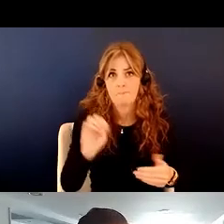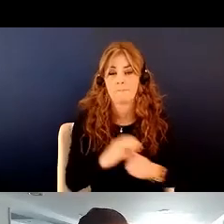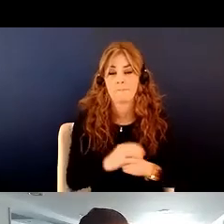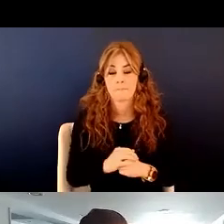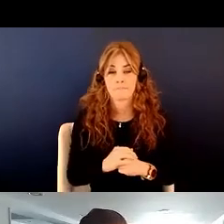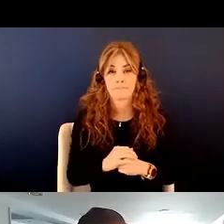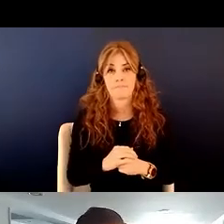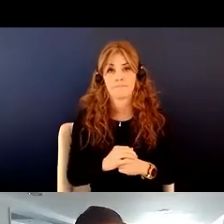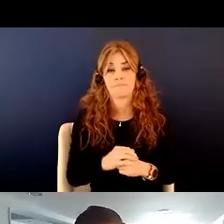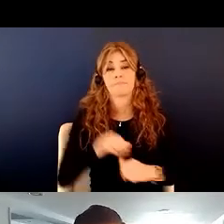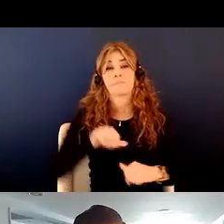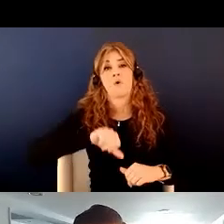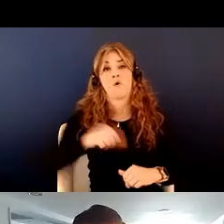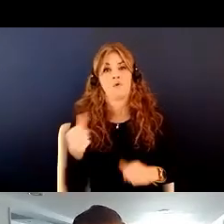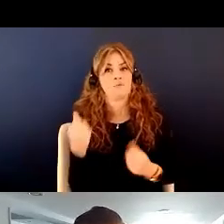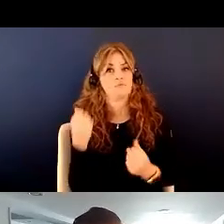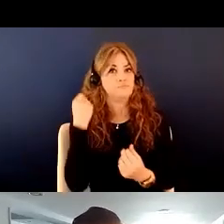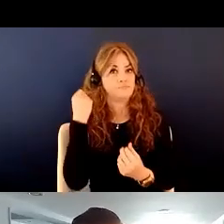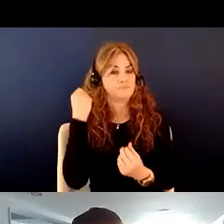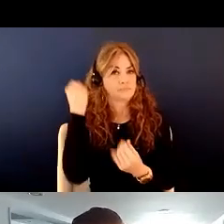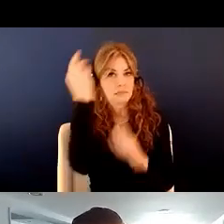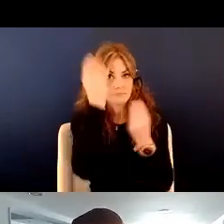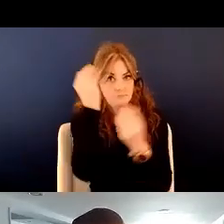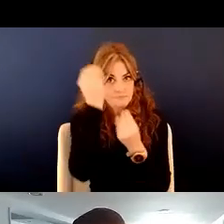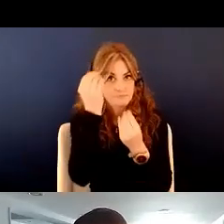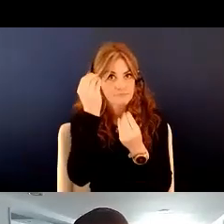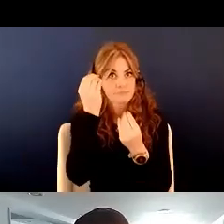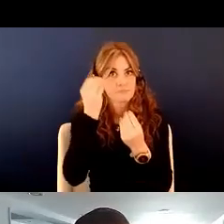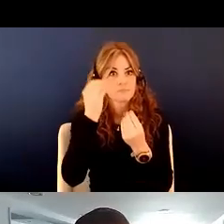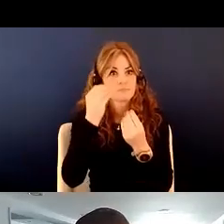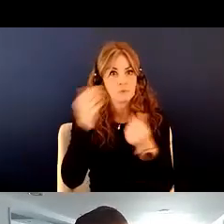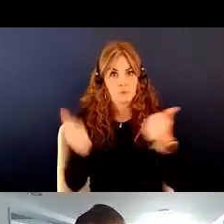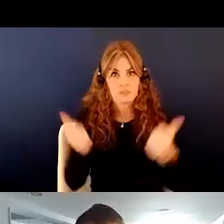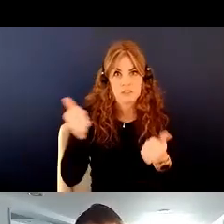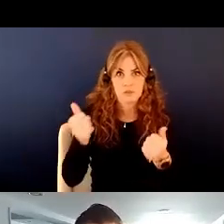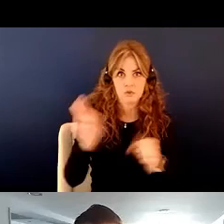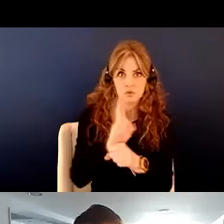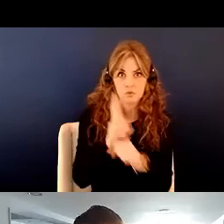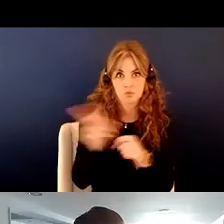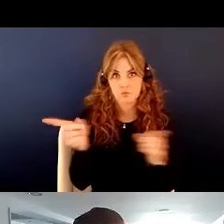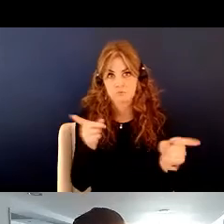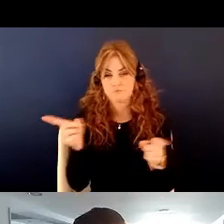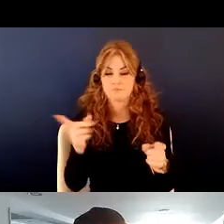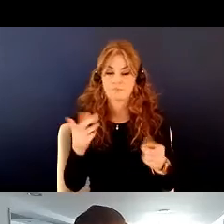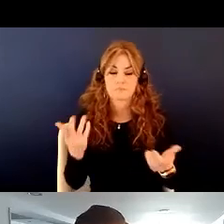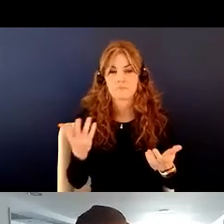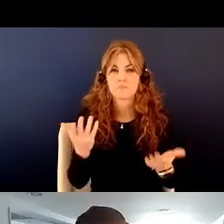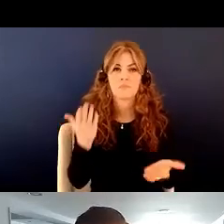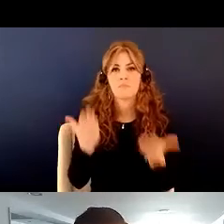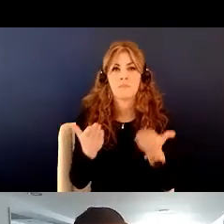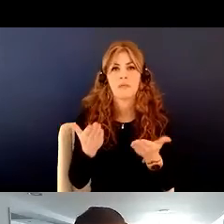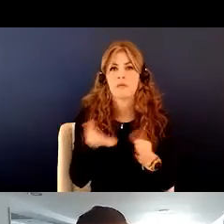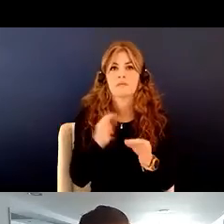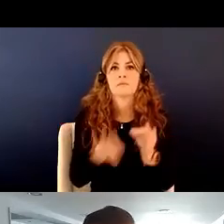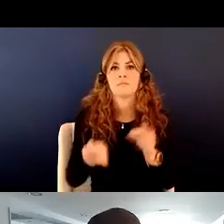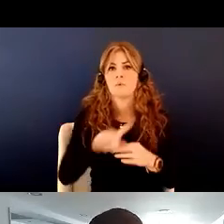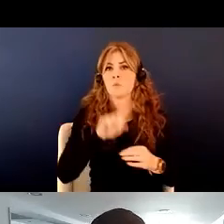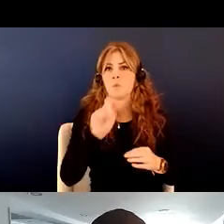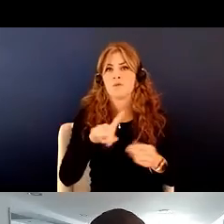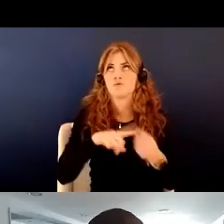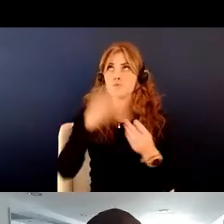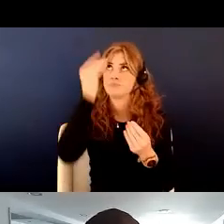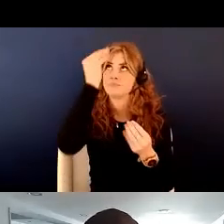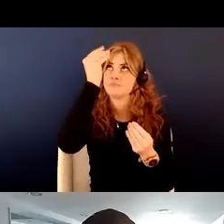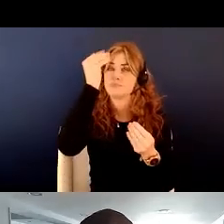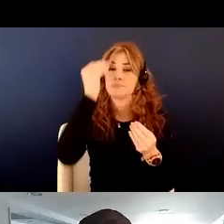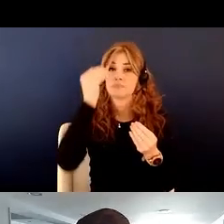Another consideration is, or maybe a simple question to kind of ask yourself